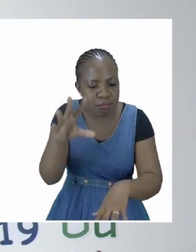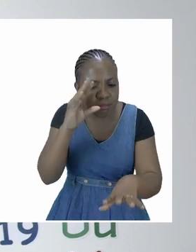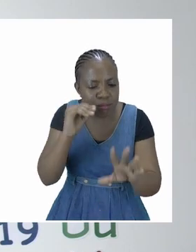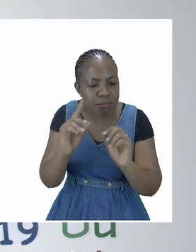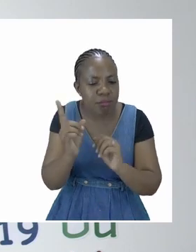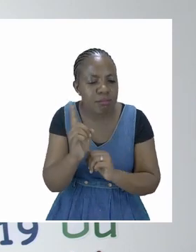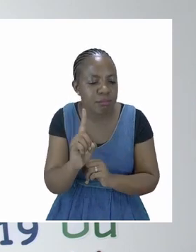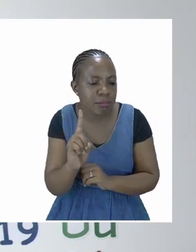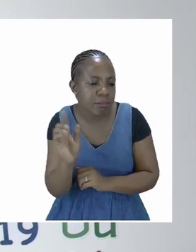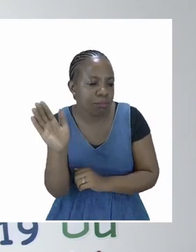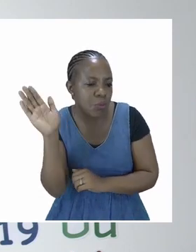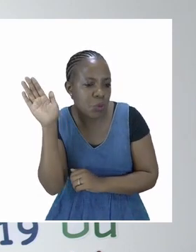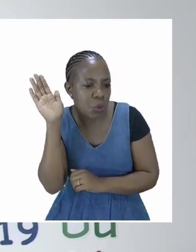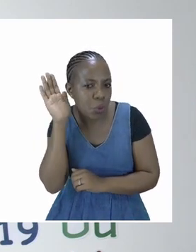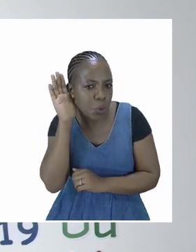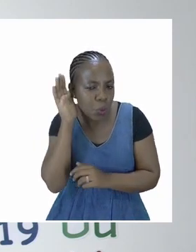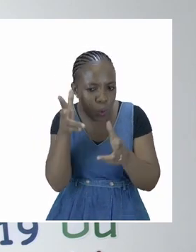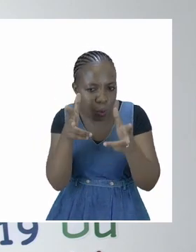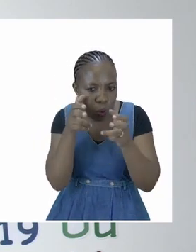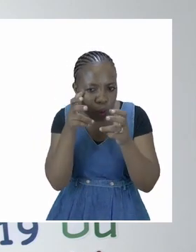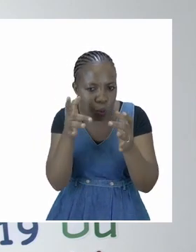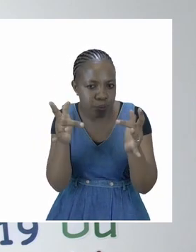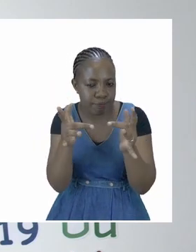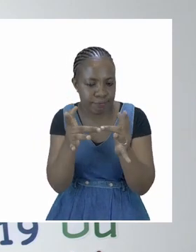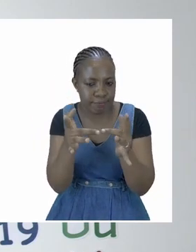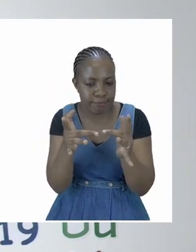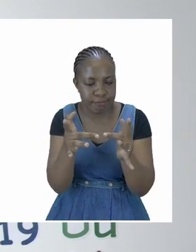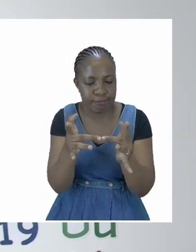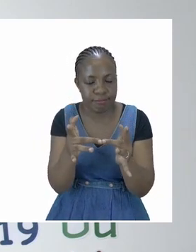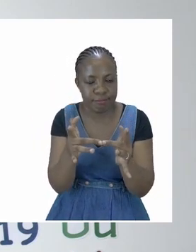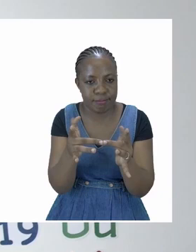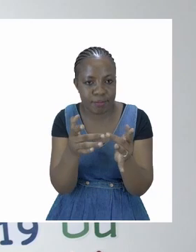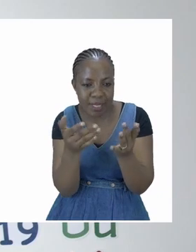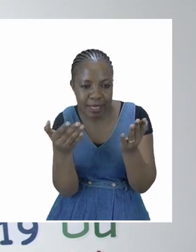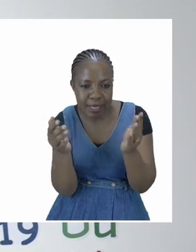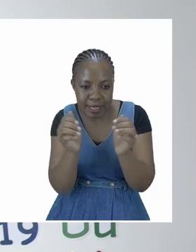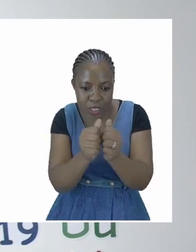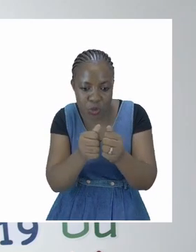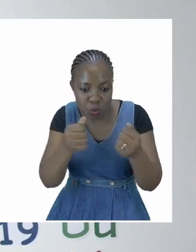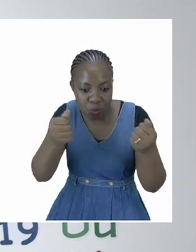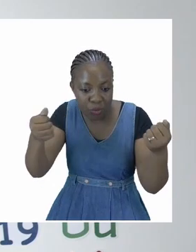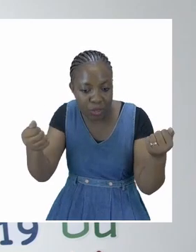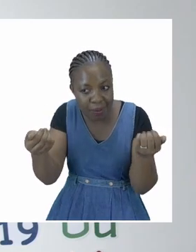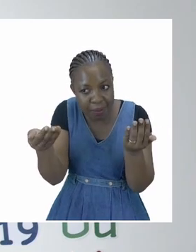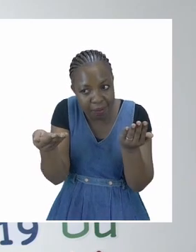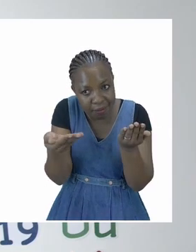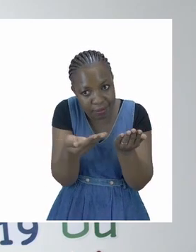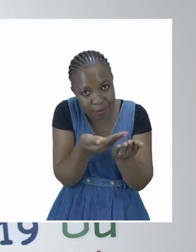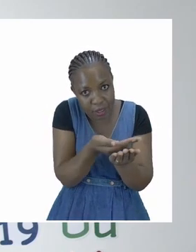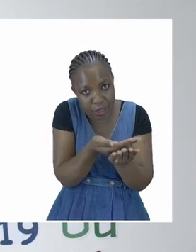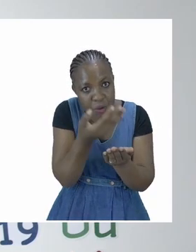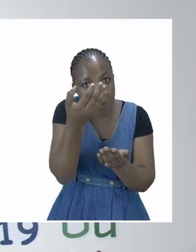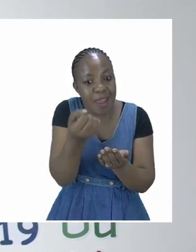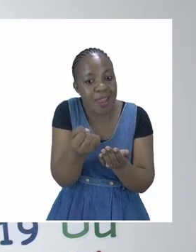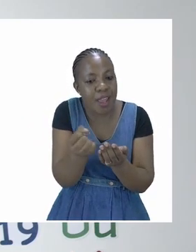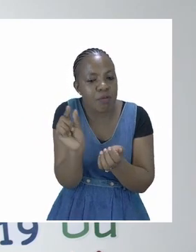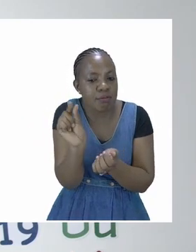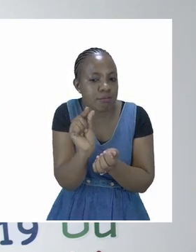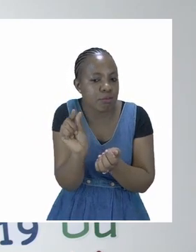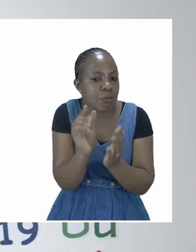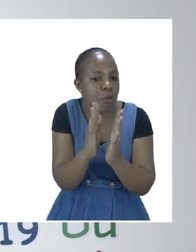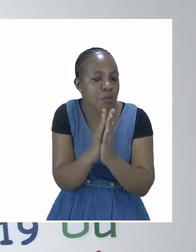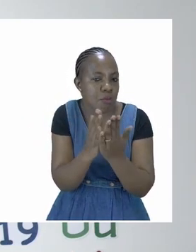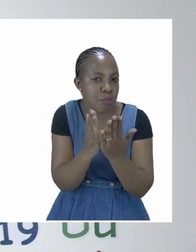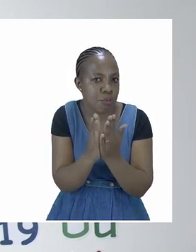or watching online. Inside the newspapers, there is an insert of the lesson